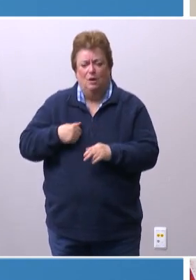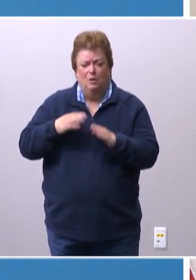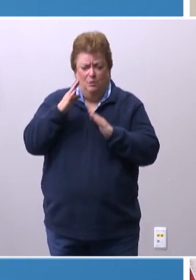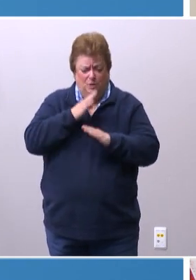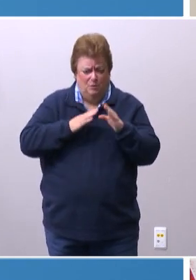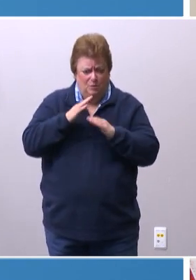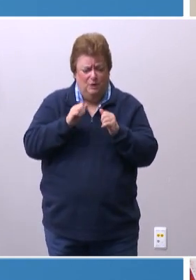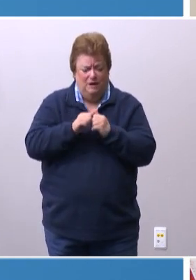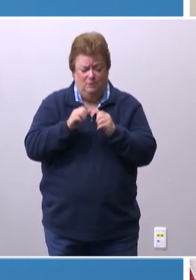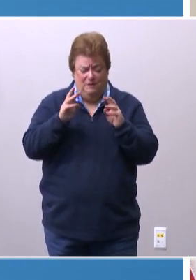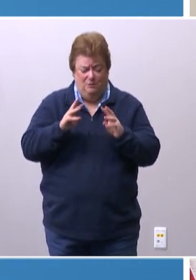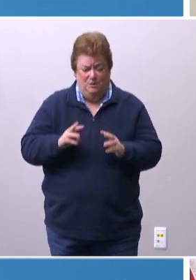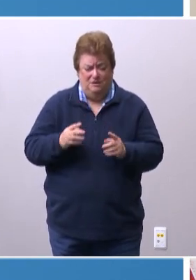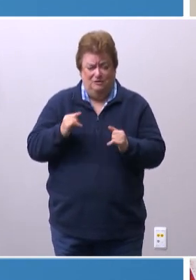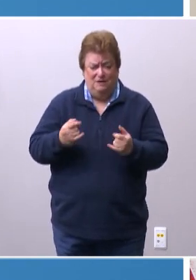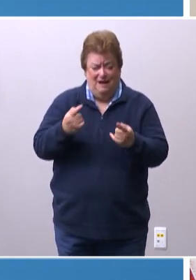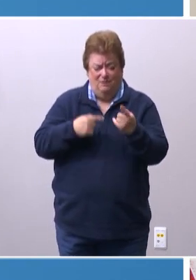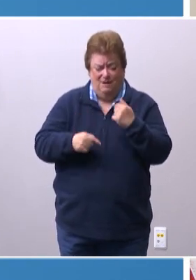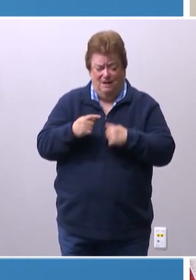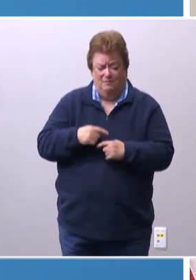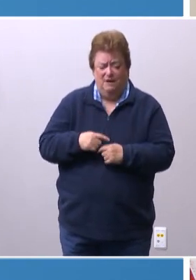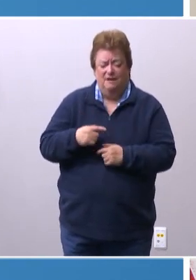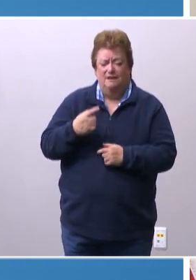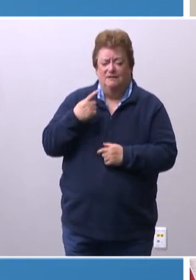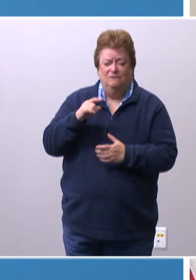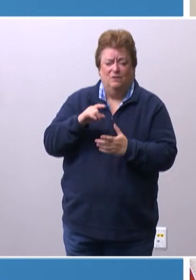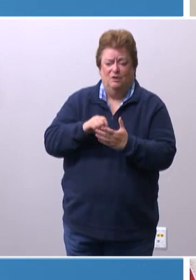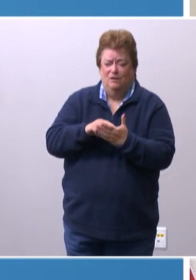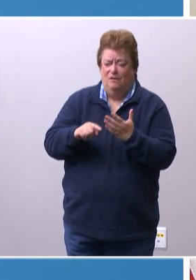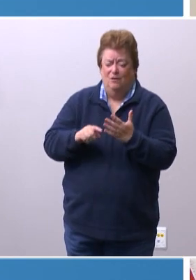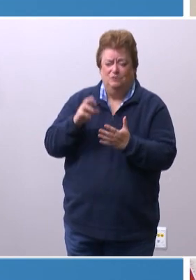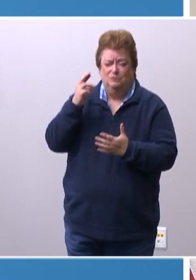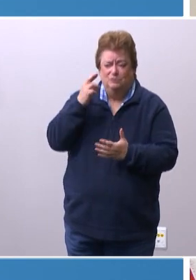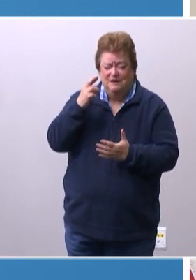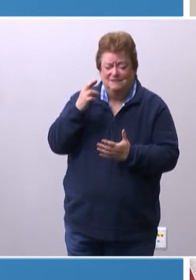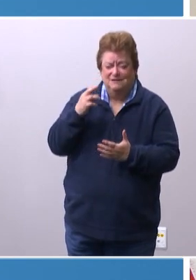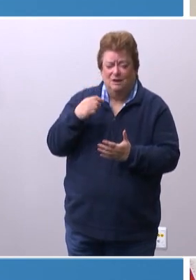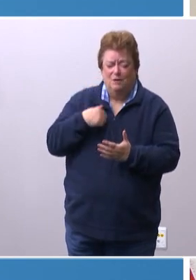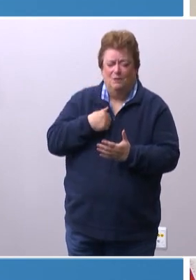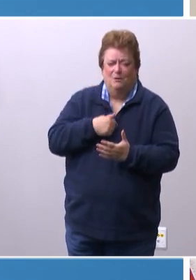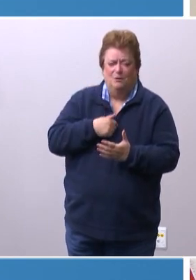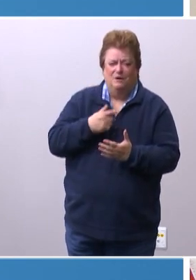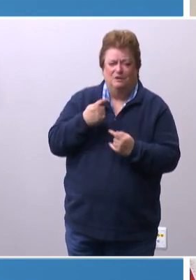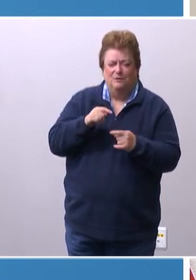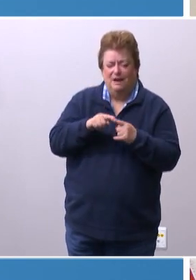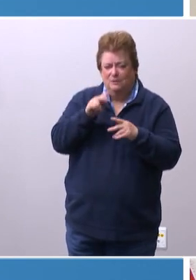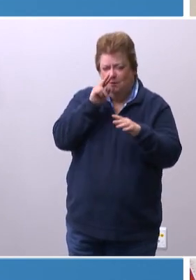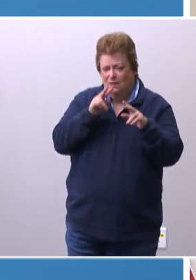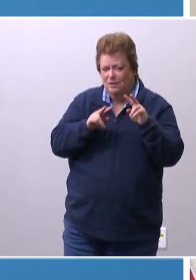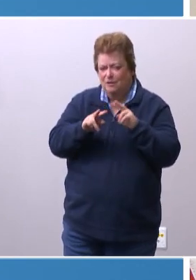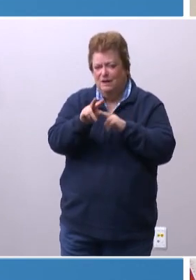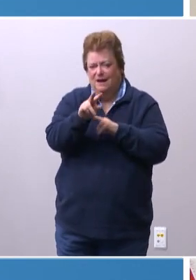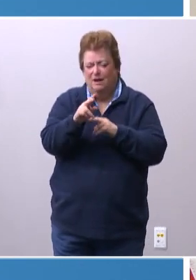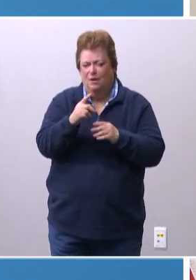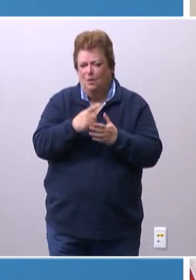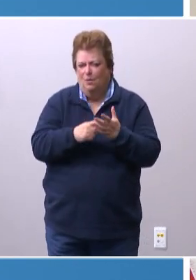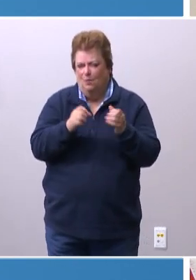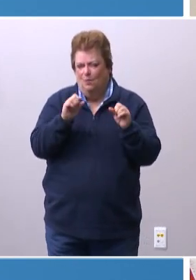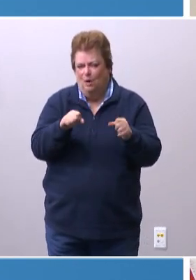us. For all of the reasons that you can guess and you've heard, we're certainly trying to look ahead to see what might be next